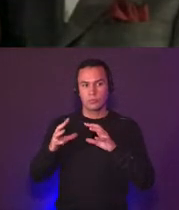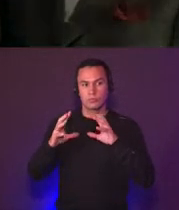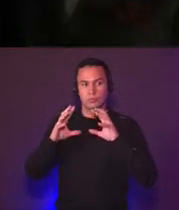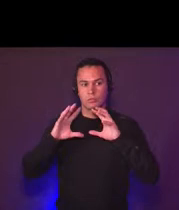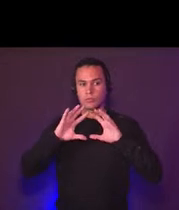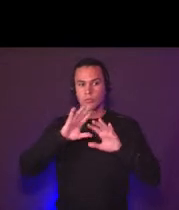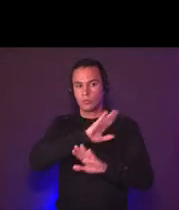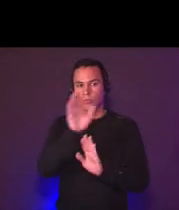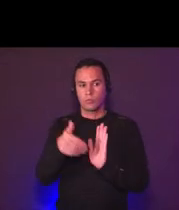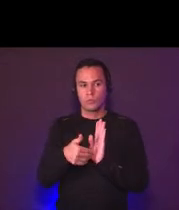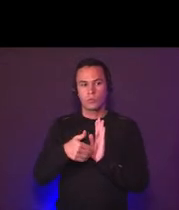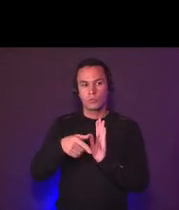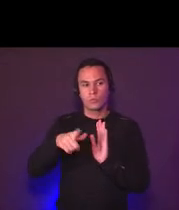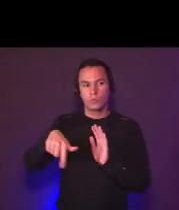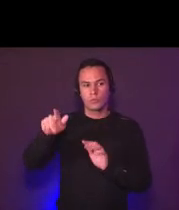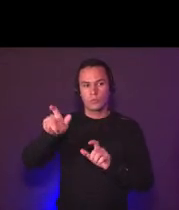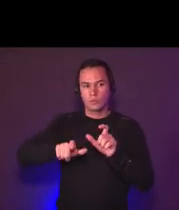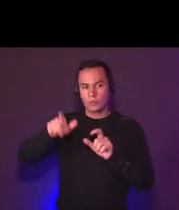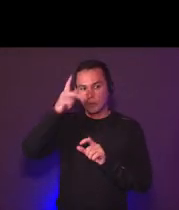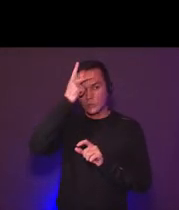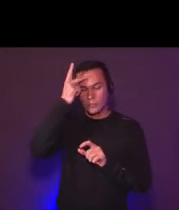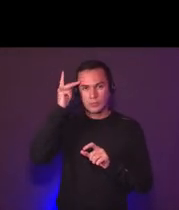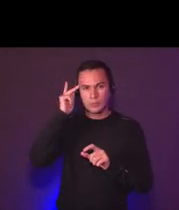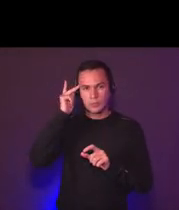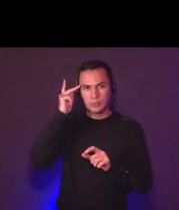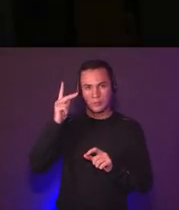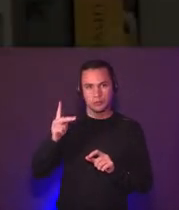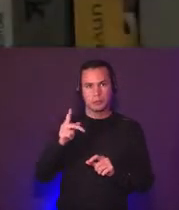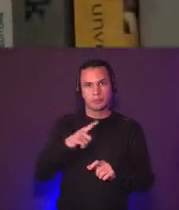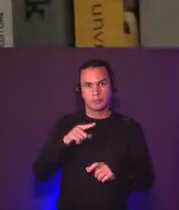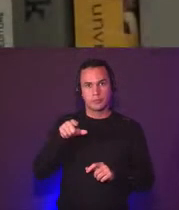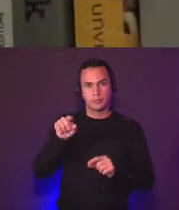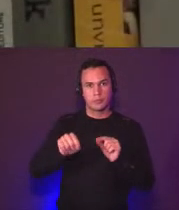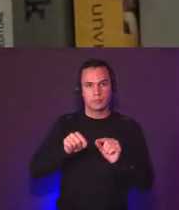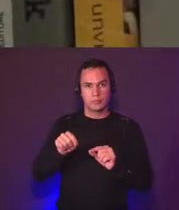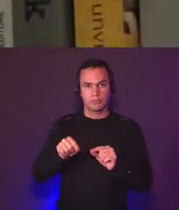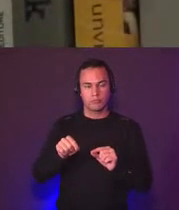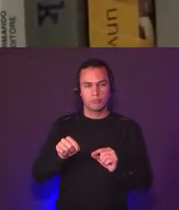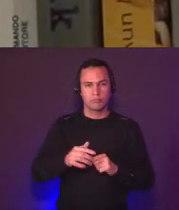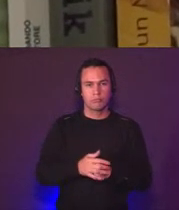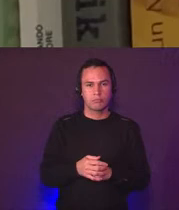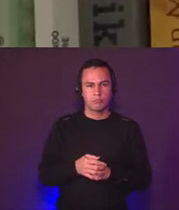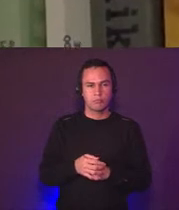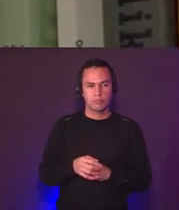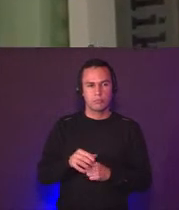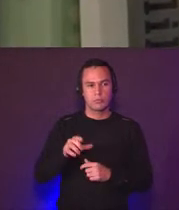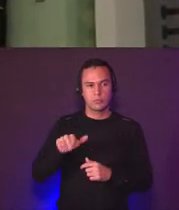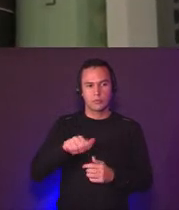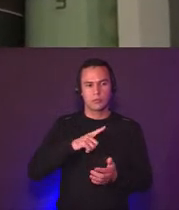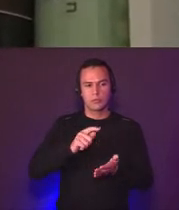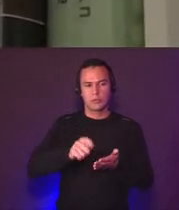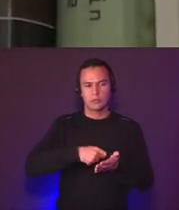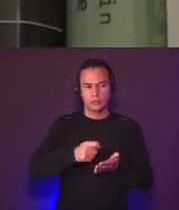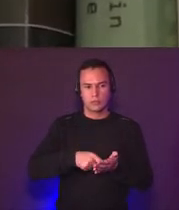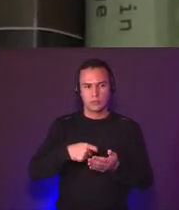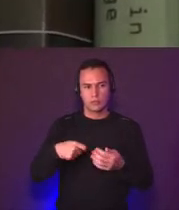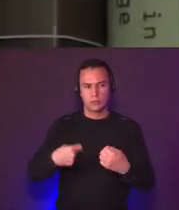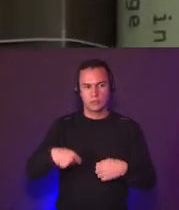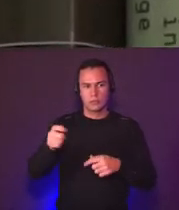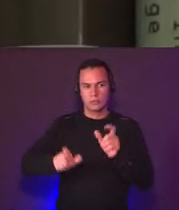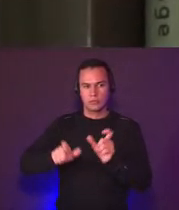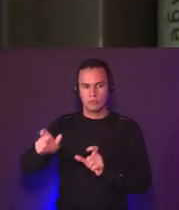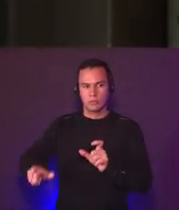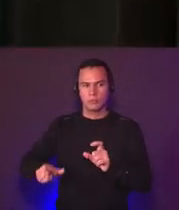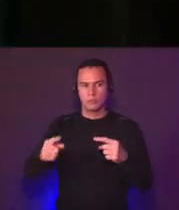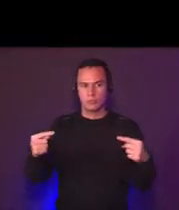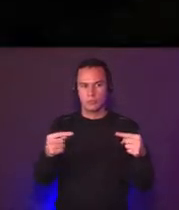air, he or she also must know how to get into the receiver's head. In short,